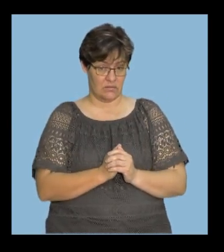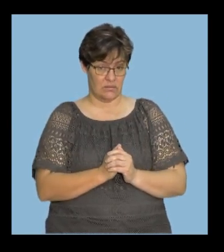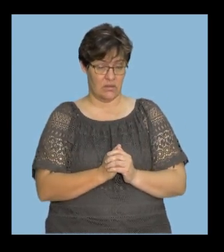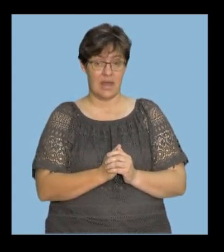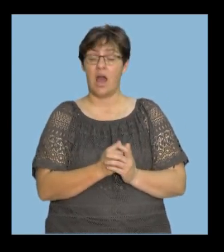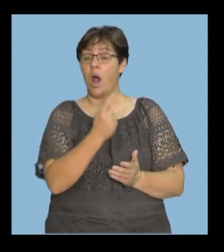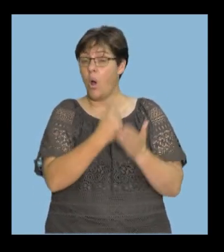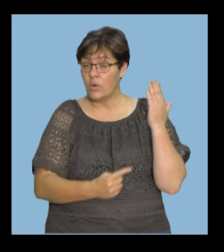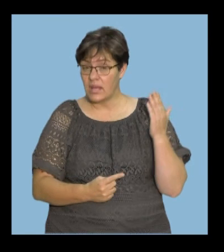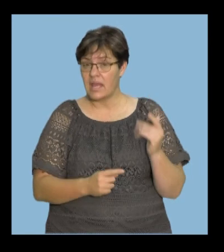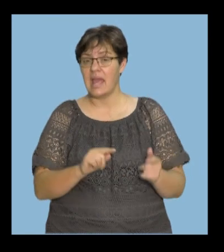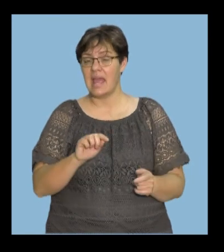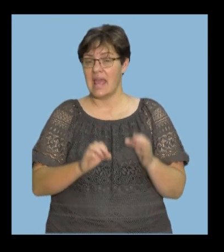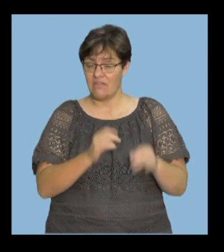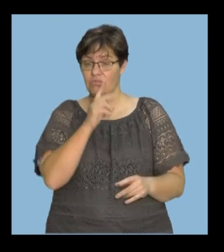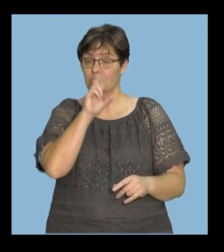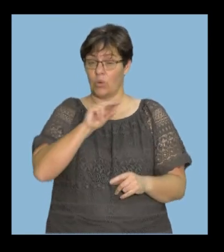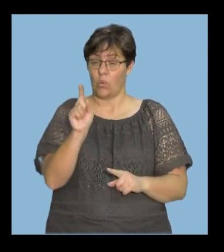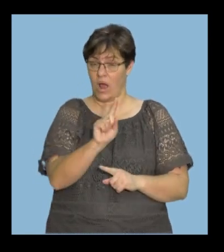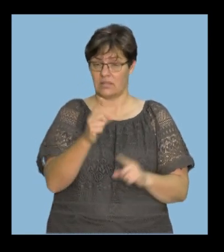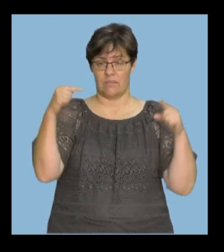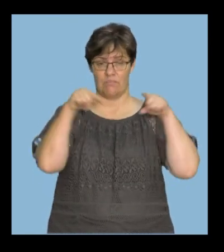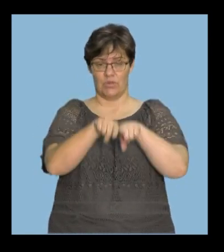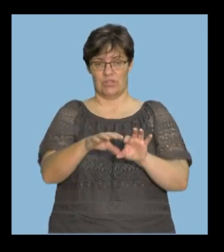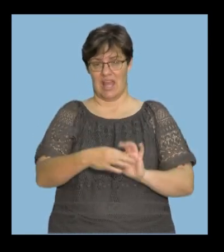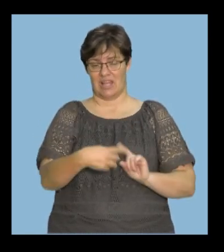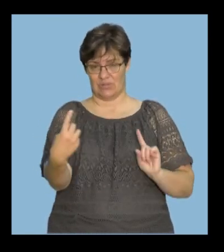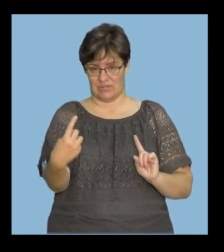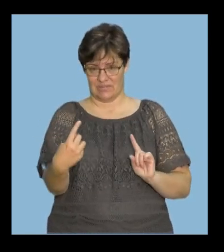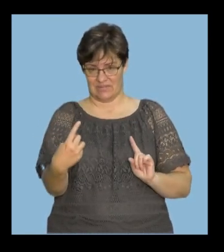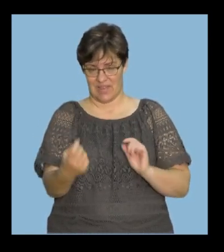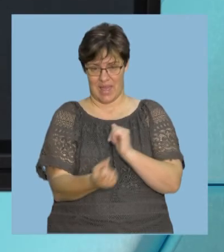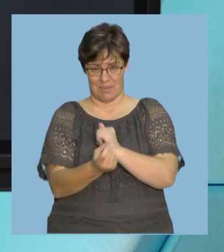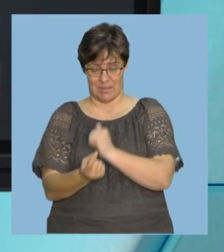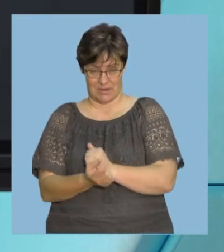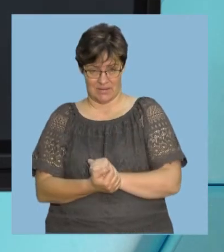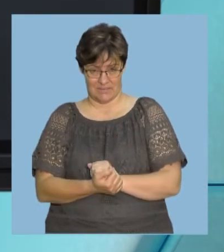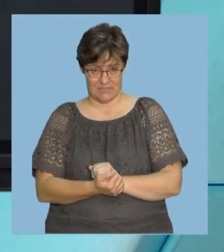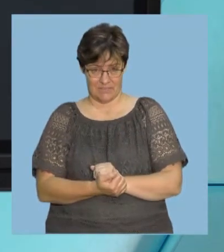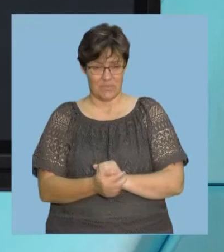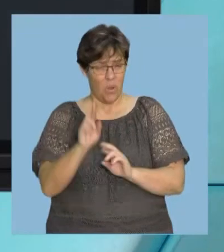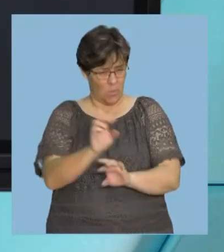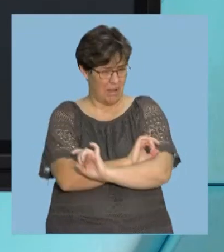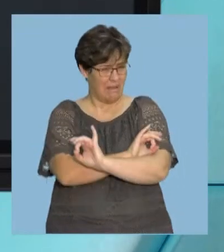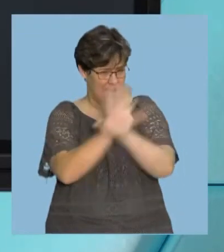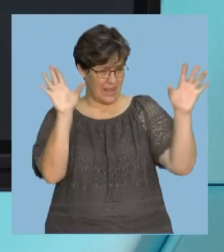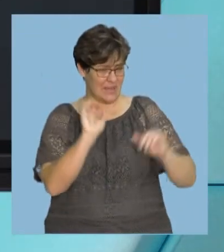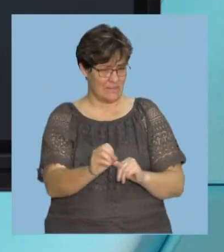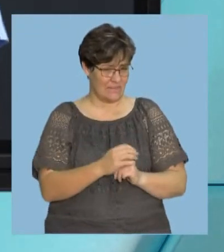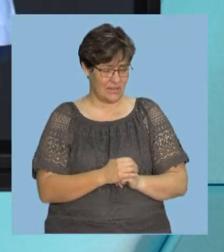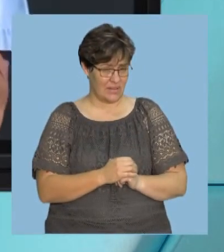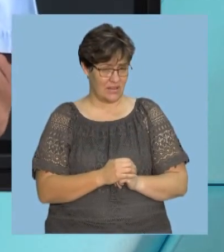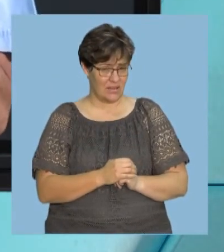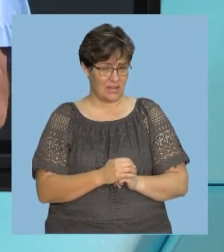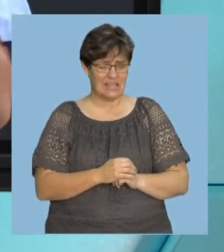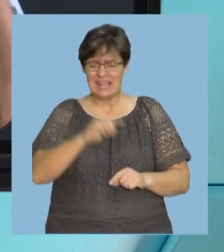That is only true if we are dealing with mutually exclusive events. So, guys, I hope this is